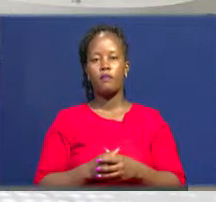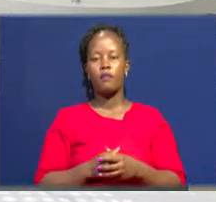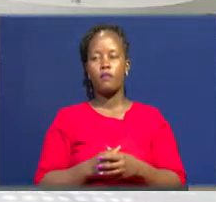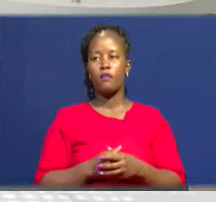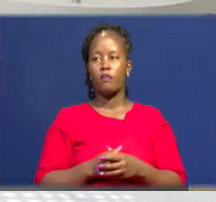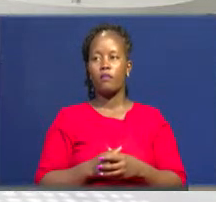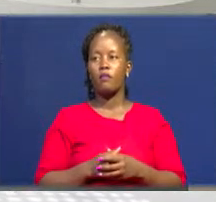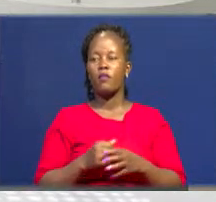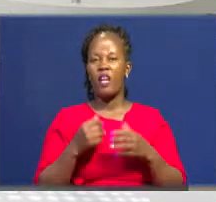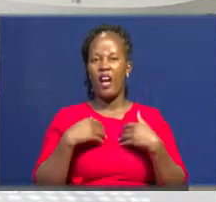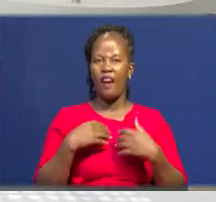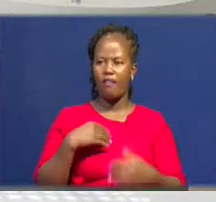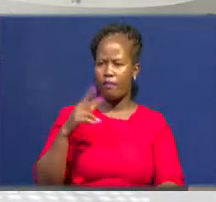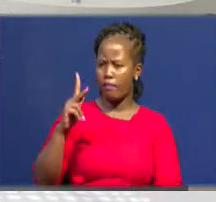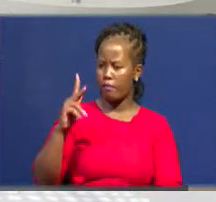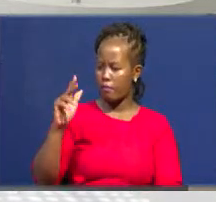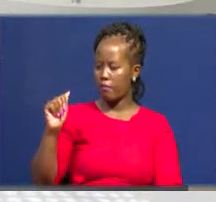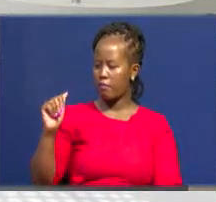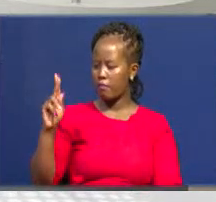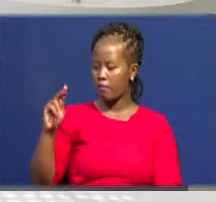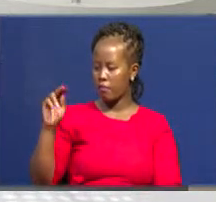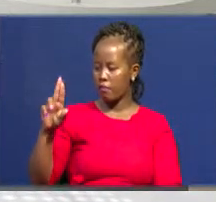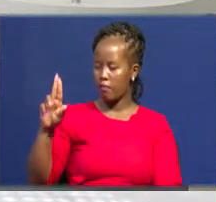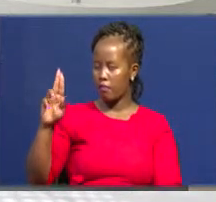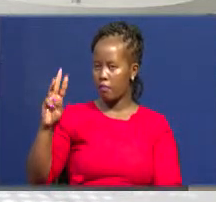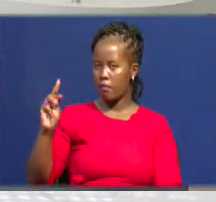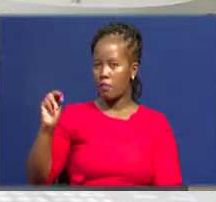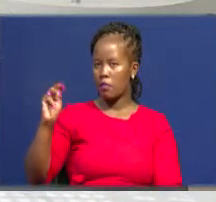Mm-hmm. Kakuma. Aha.